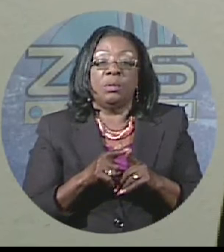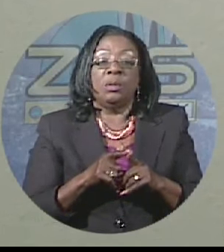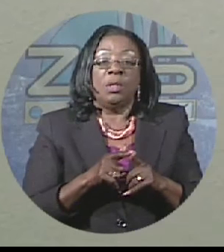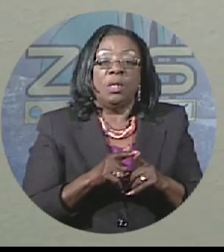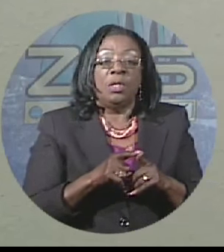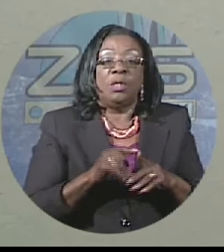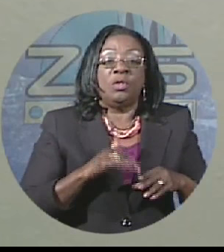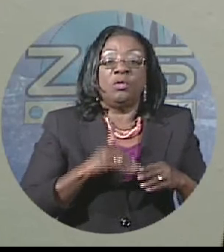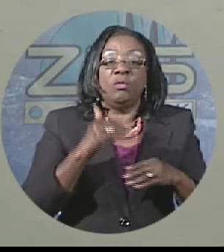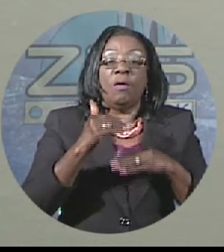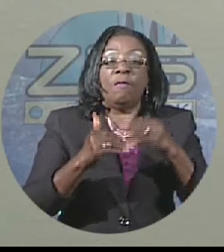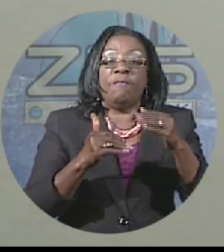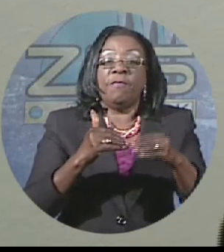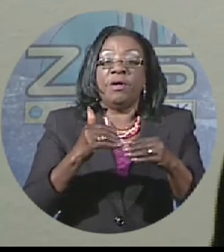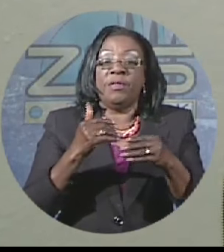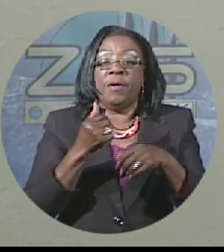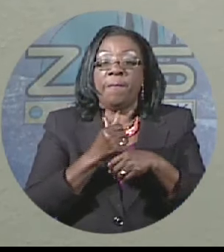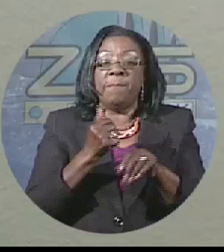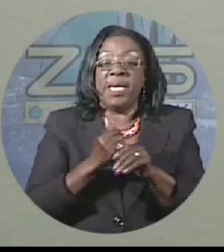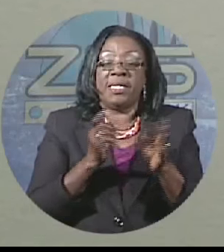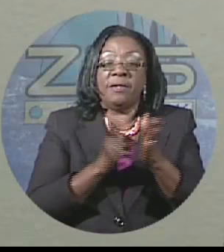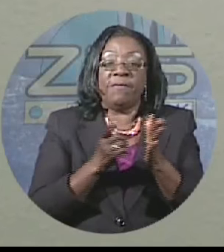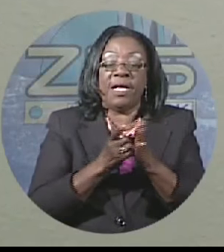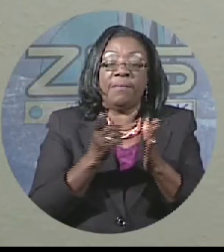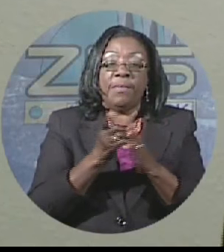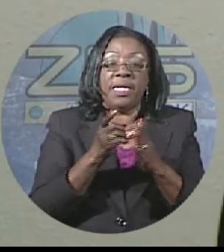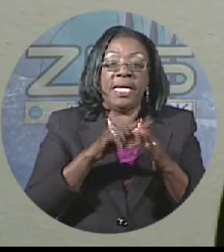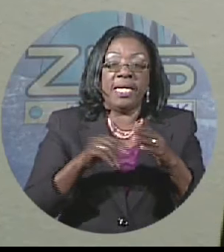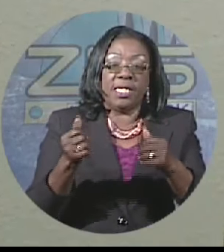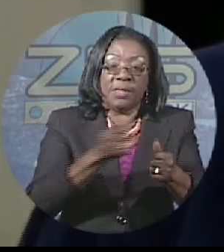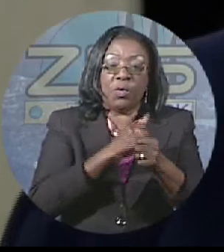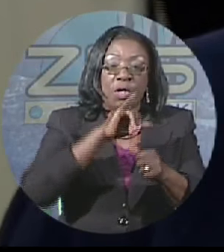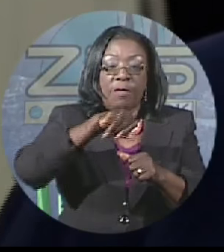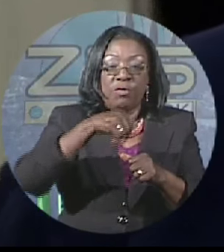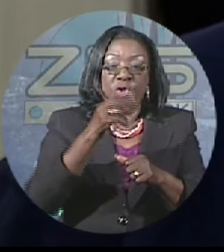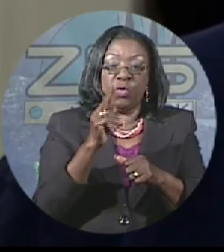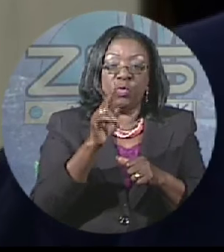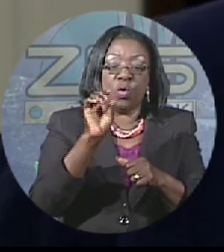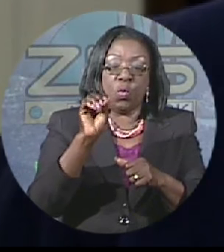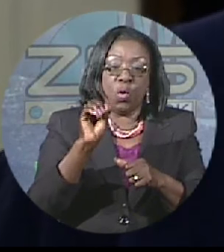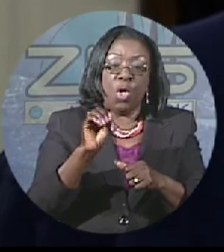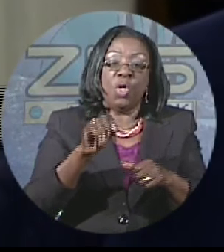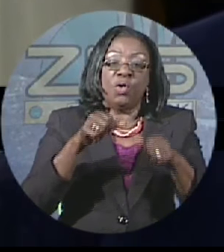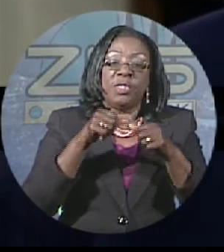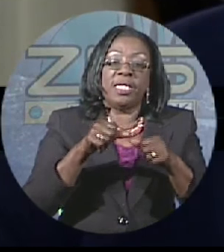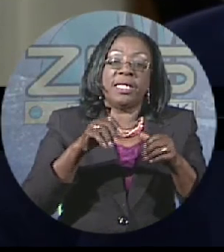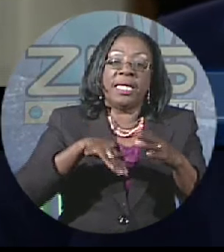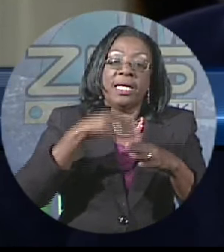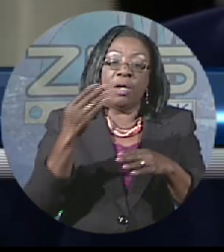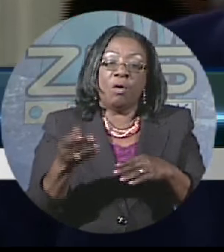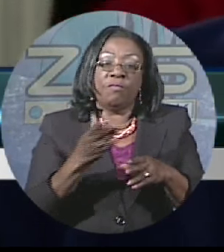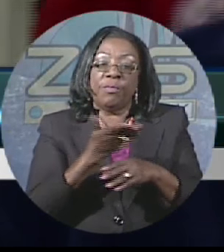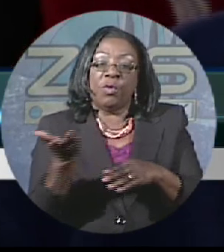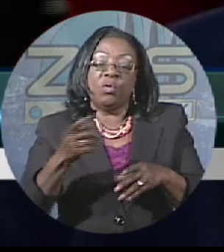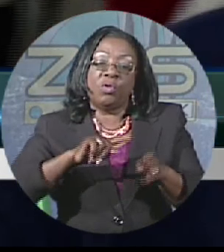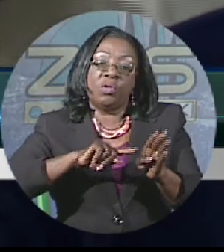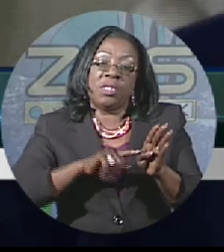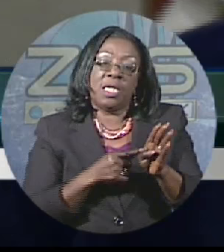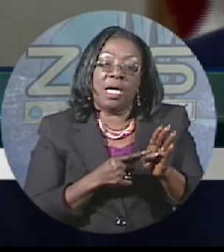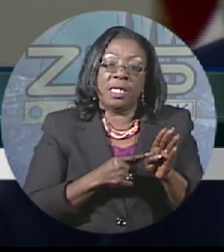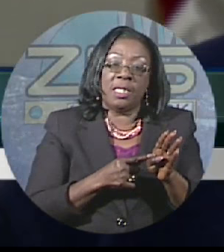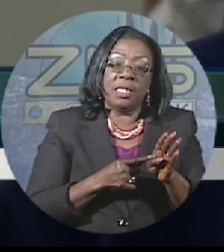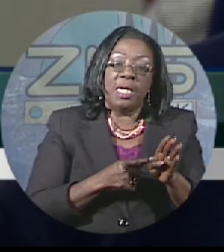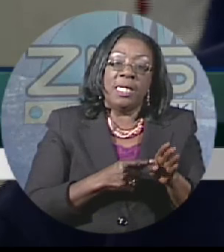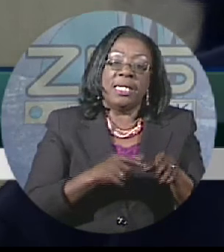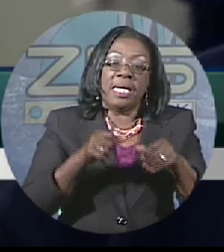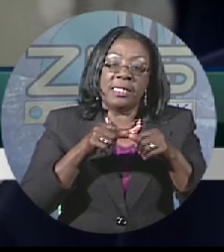in order to further make development in the sport of judo. You still can get out from those who started those times. They are